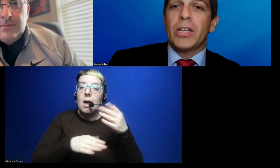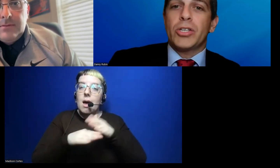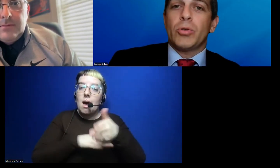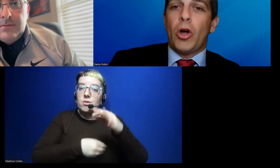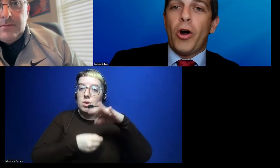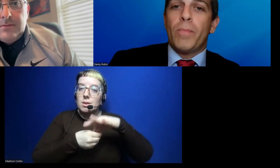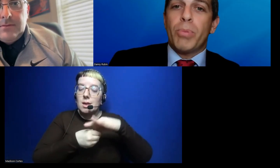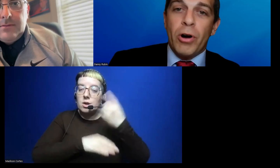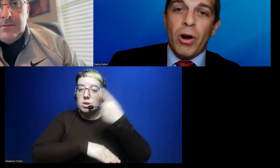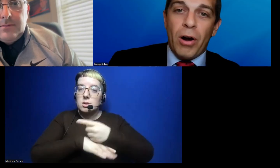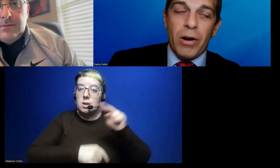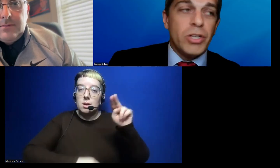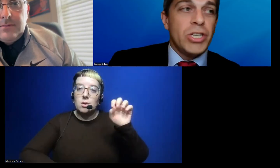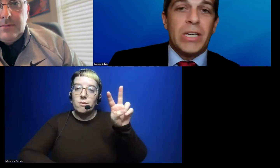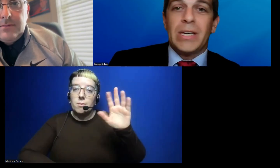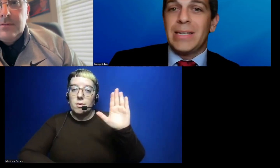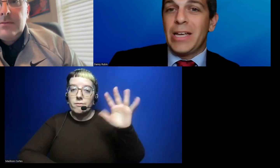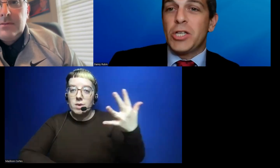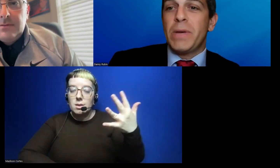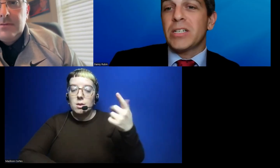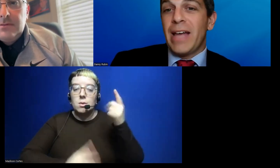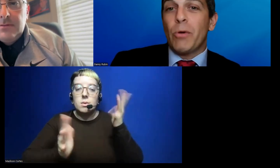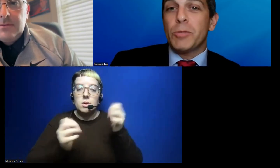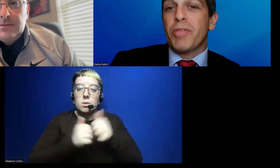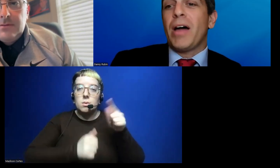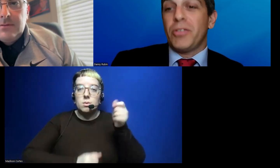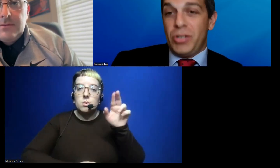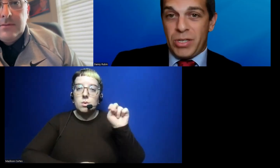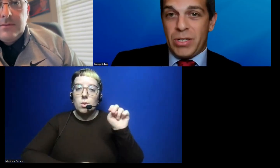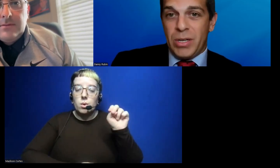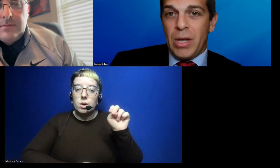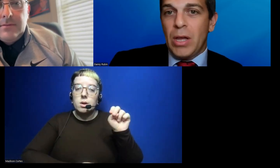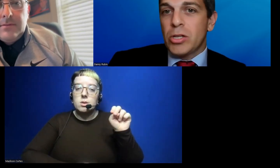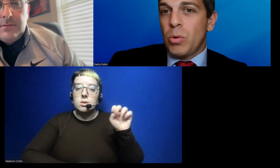we'll be talking to Lauren Bernard. She is a speech language